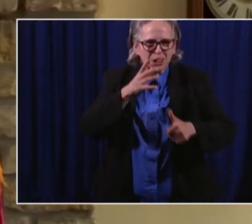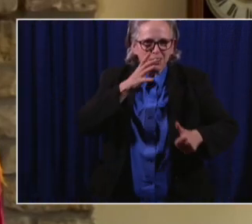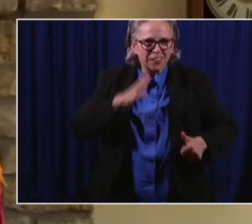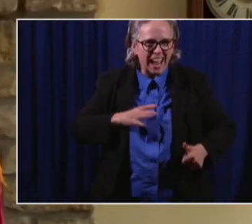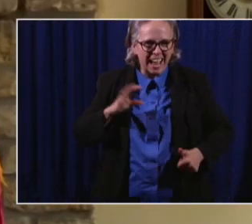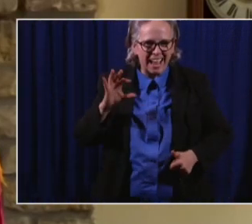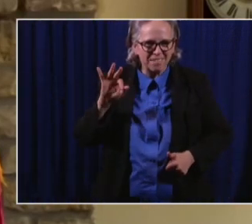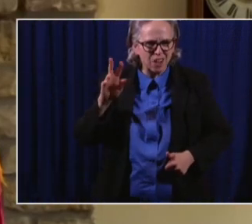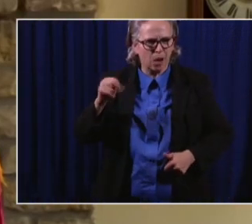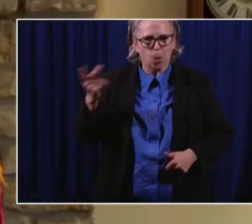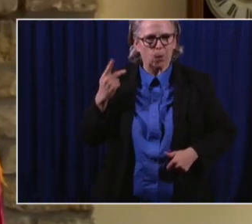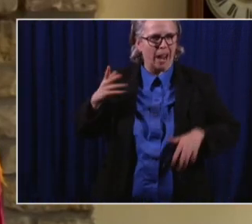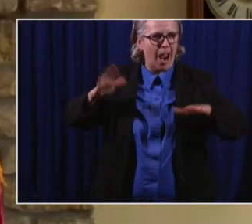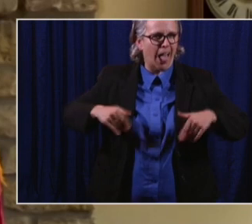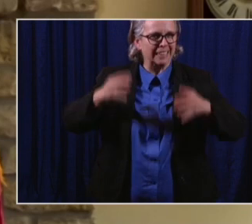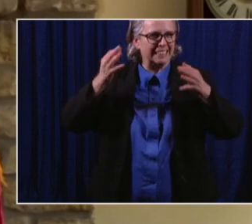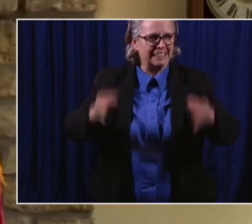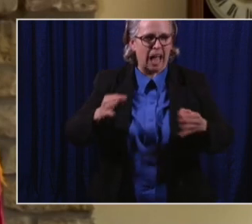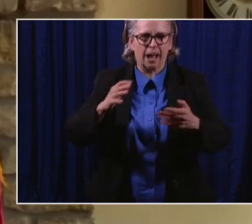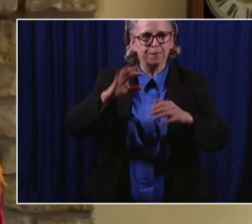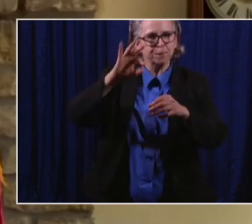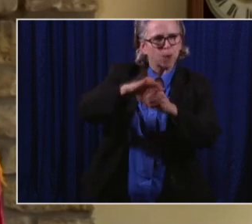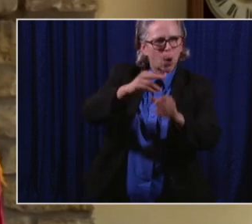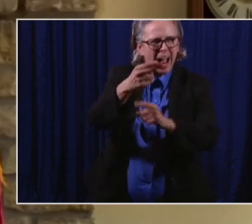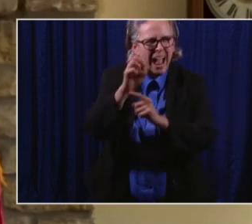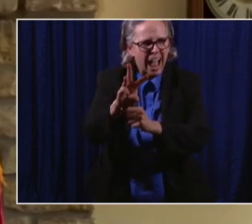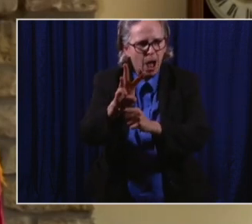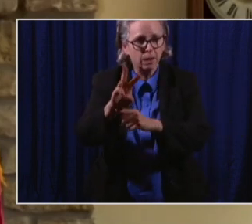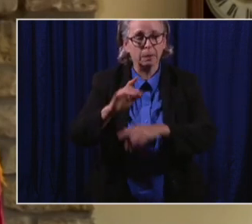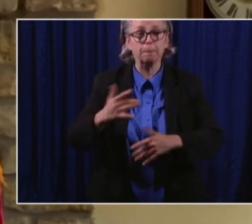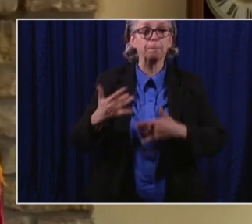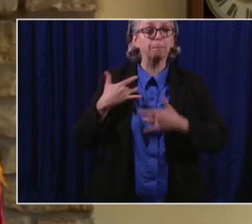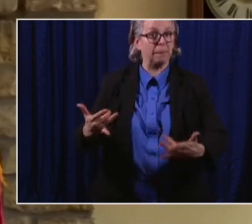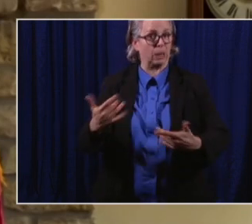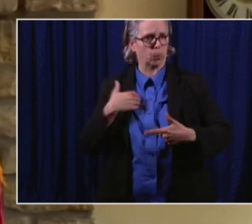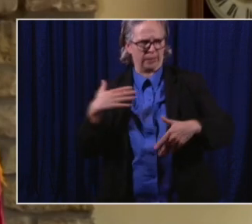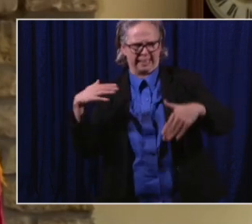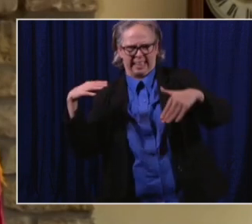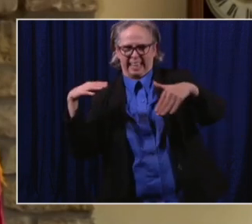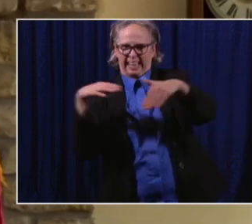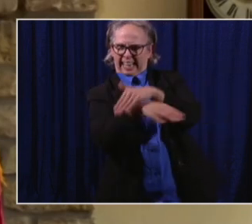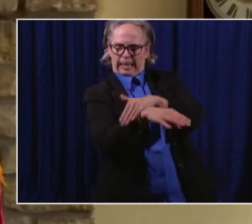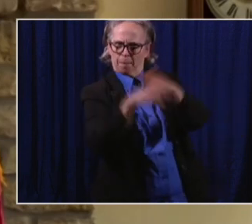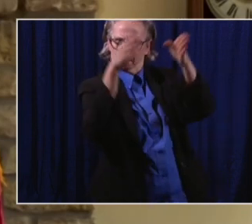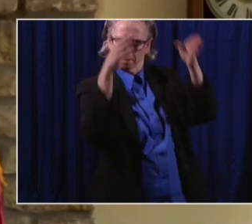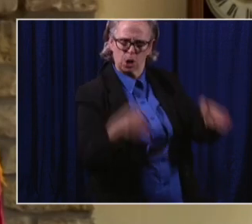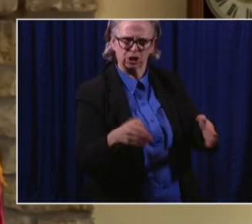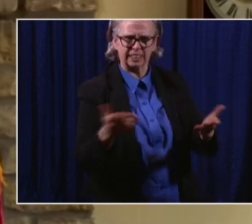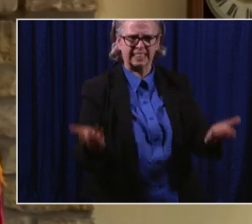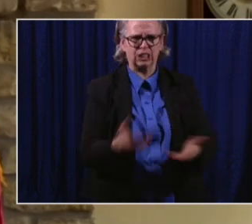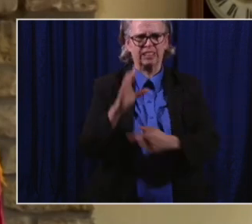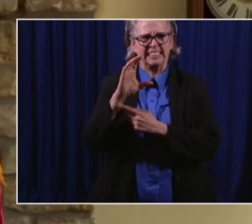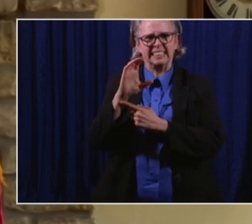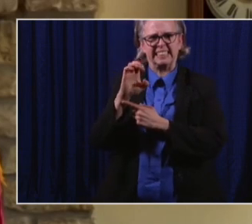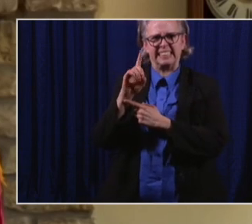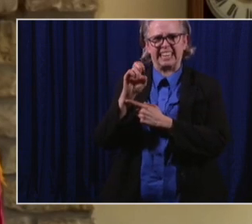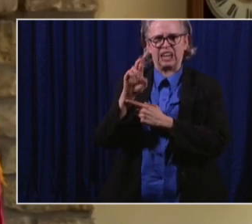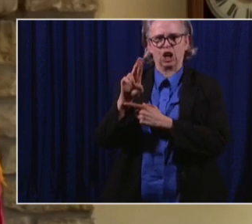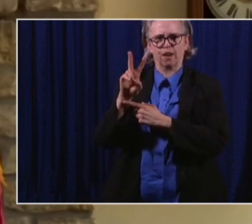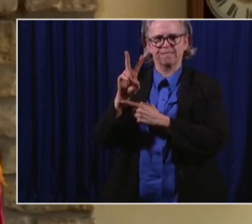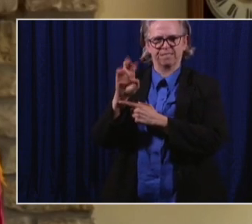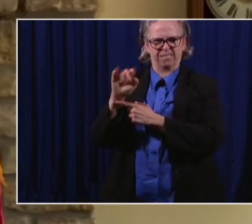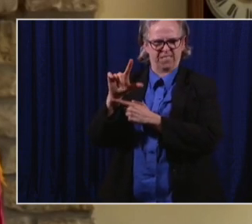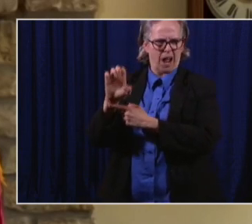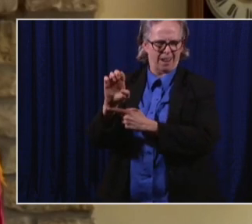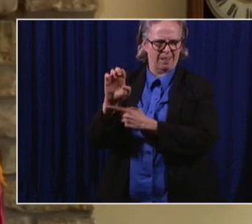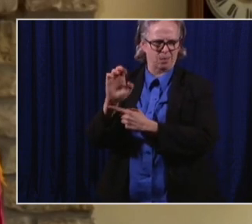yet. We normally vote here in Cedarville and go in and vote in person, but I'll